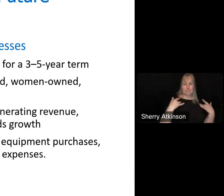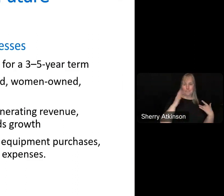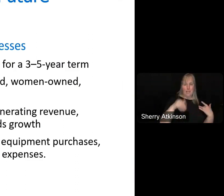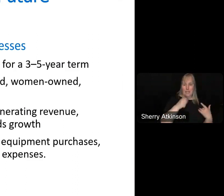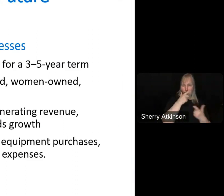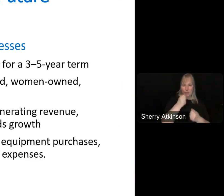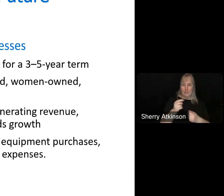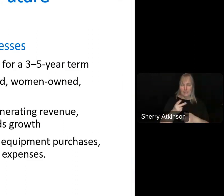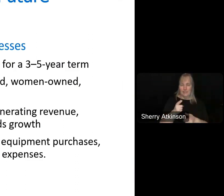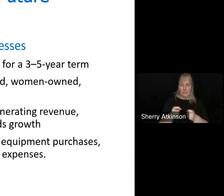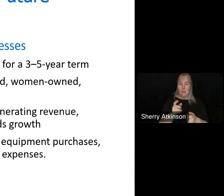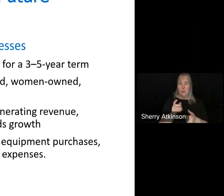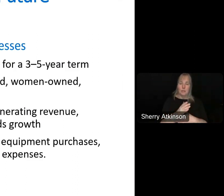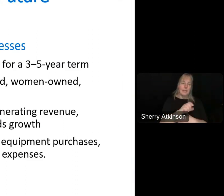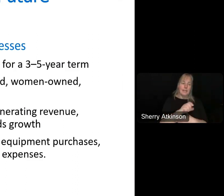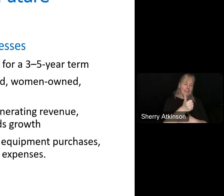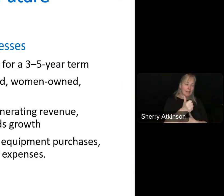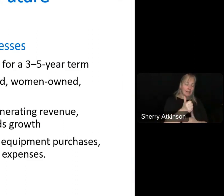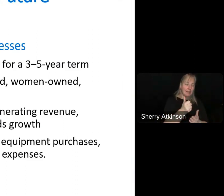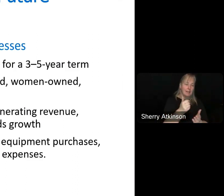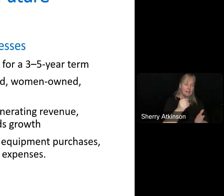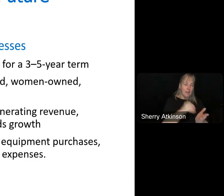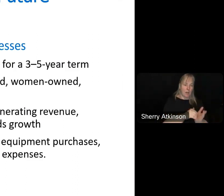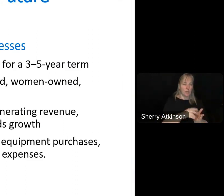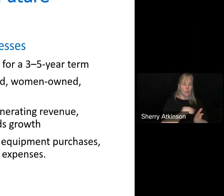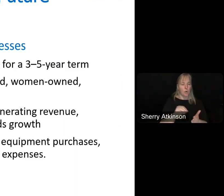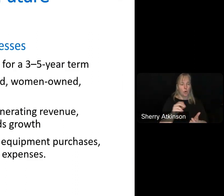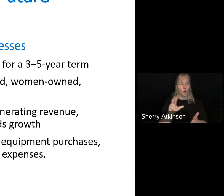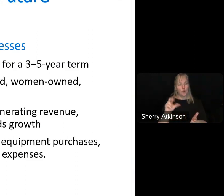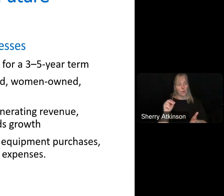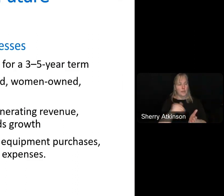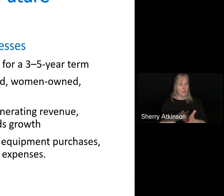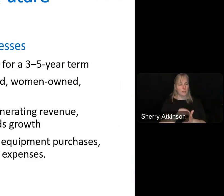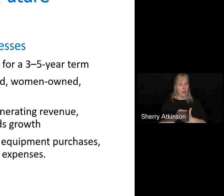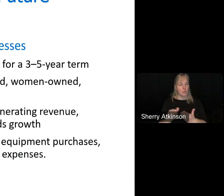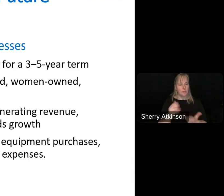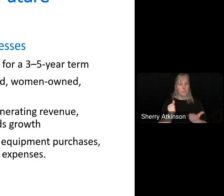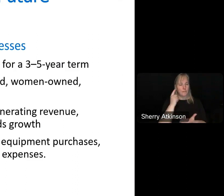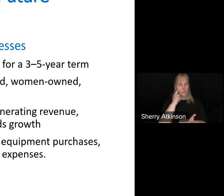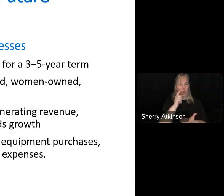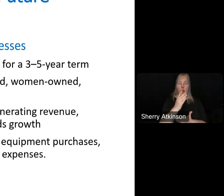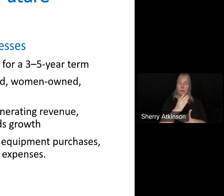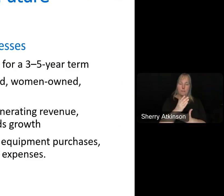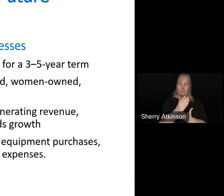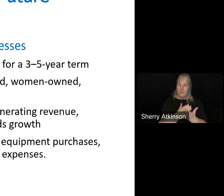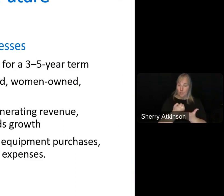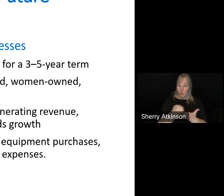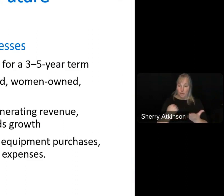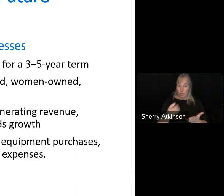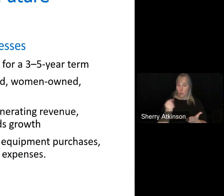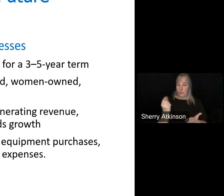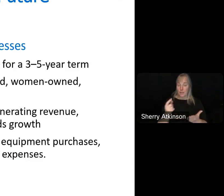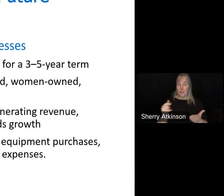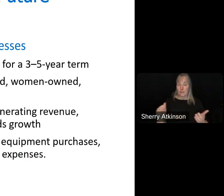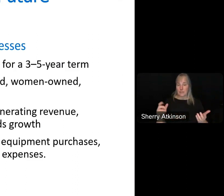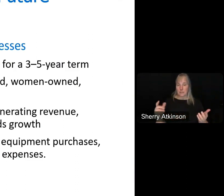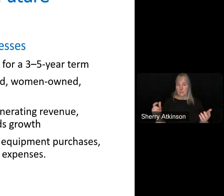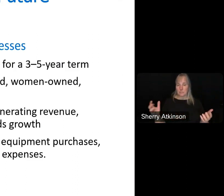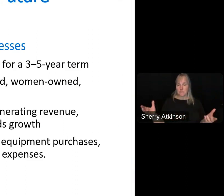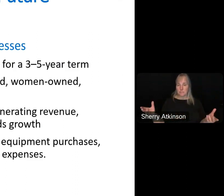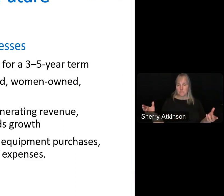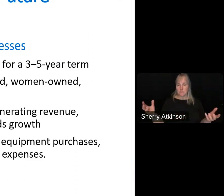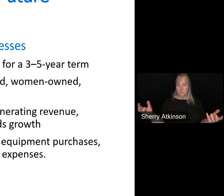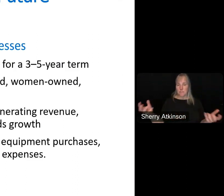and $30,000. It might be for pieces of equipment or something that's kind of put in conjunction with another loan